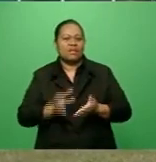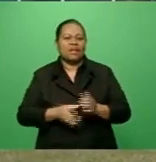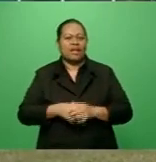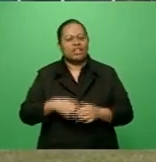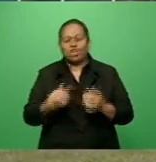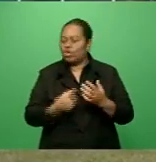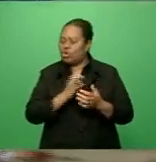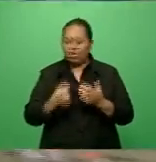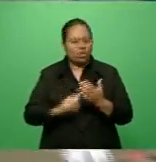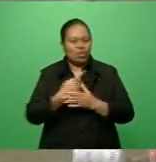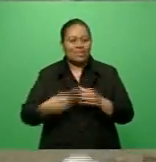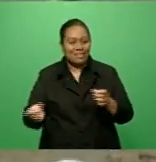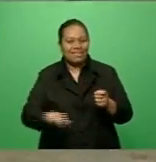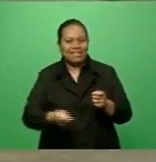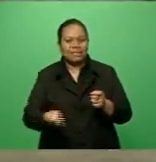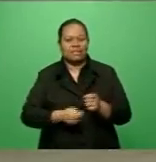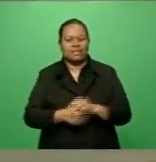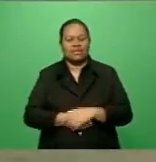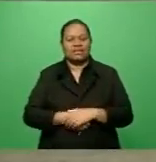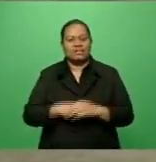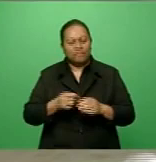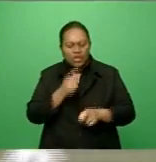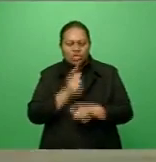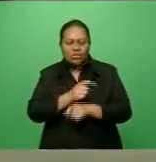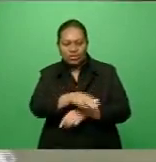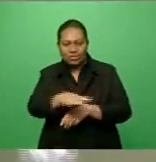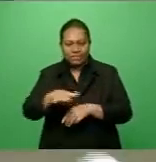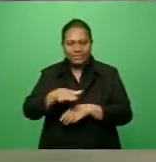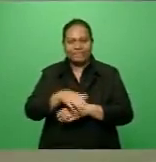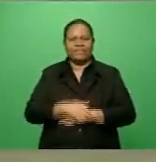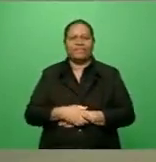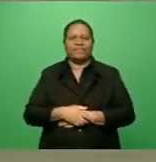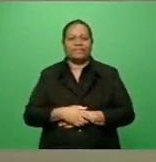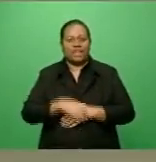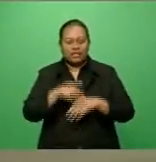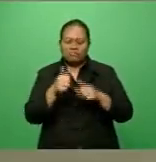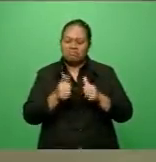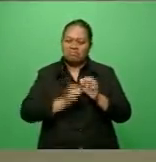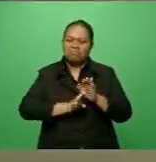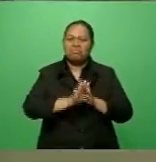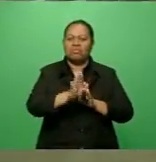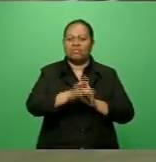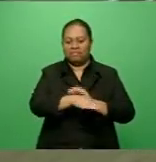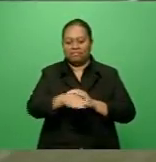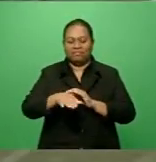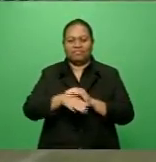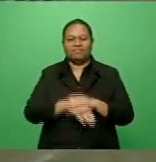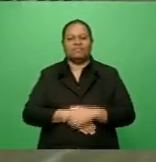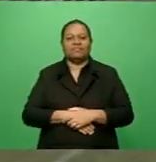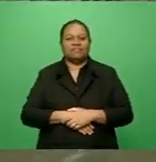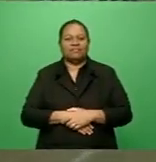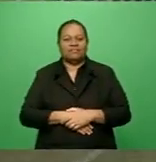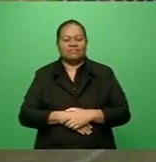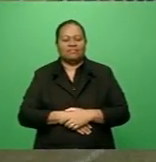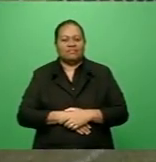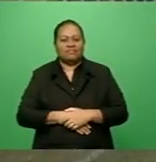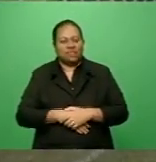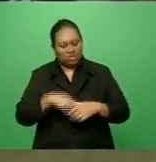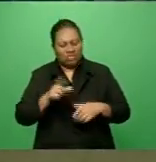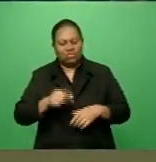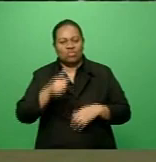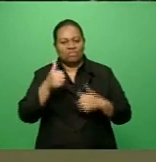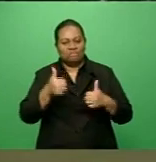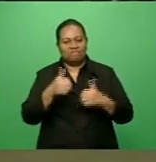part, and I think so we have talked on that, and there's a vast improvement in that. So hopefully we'll do well this